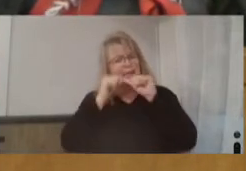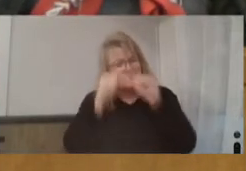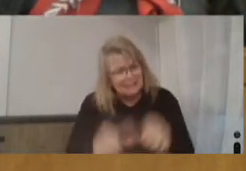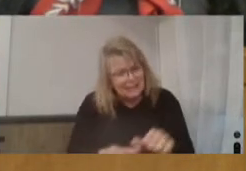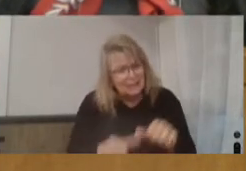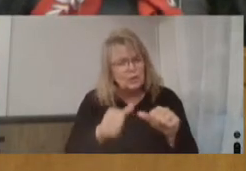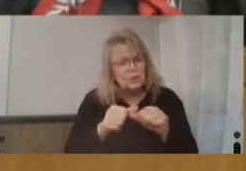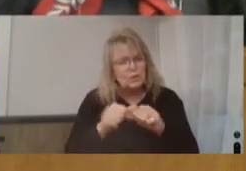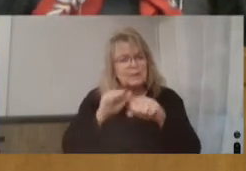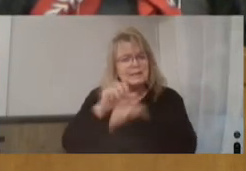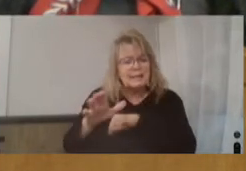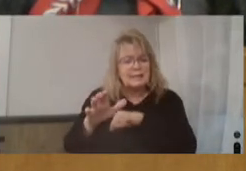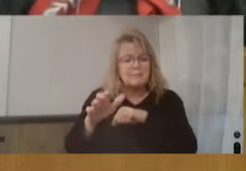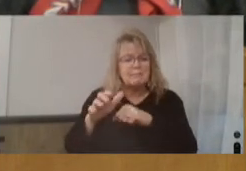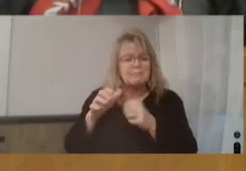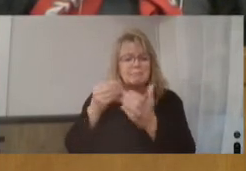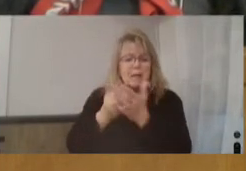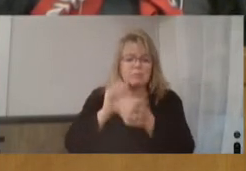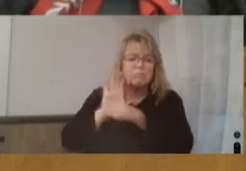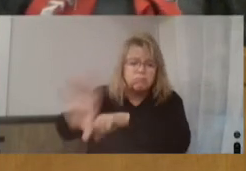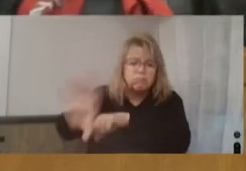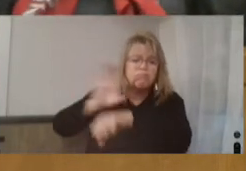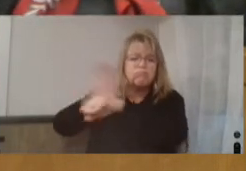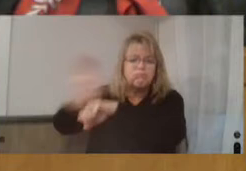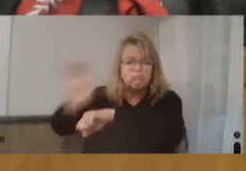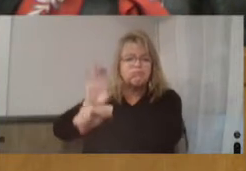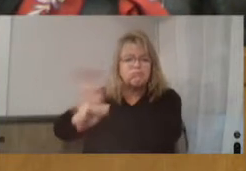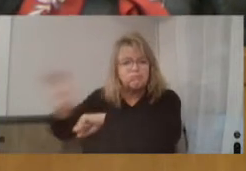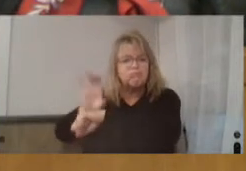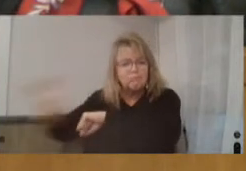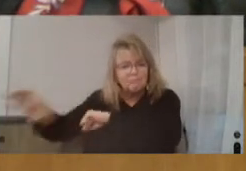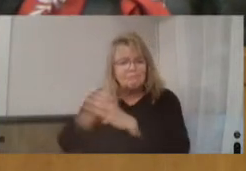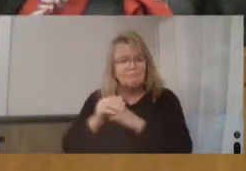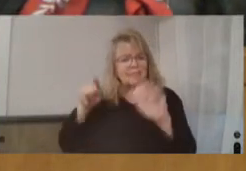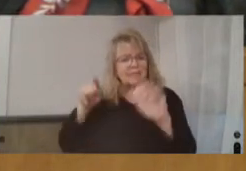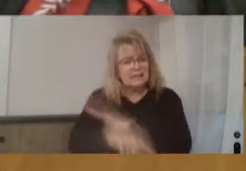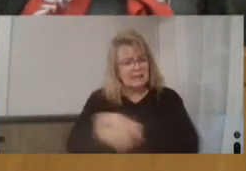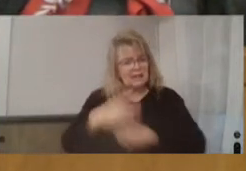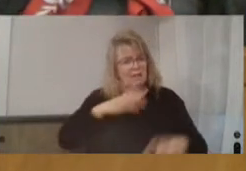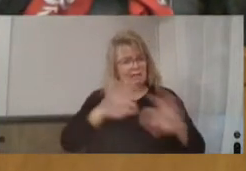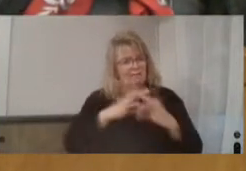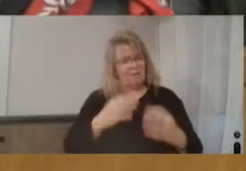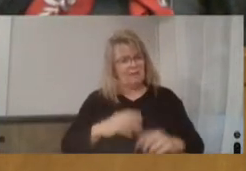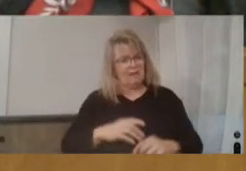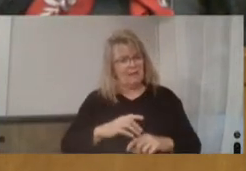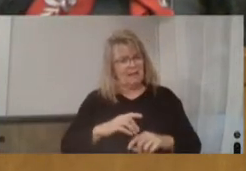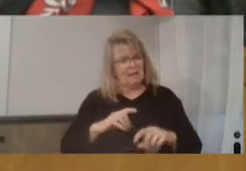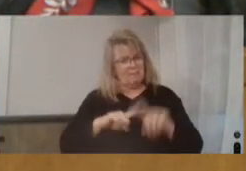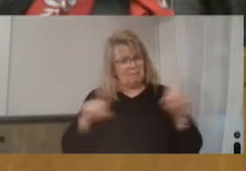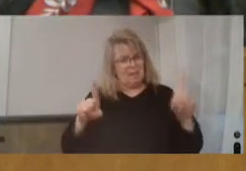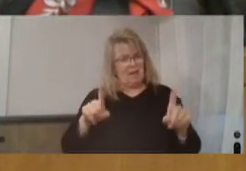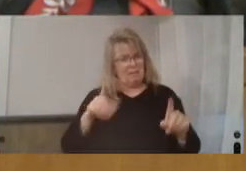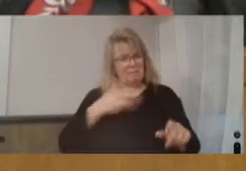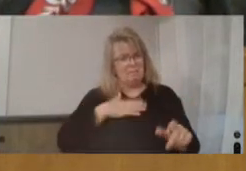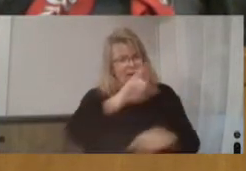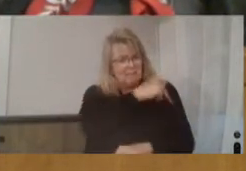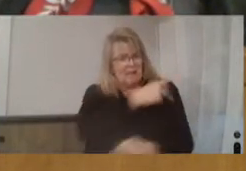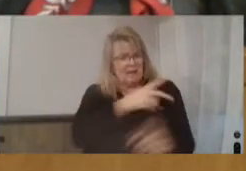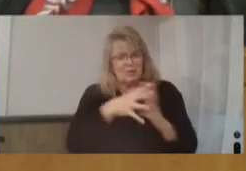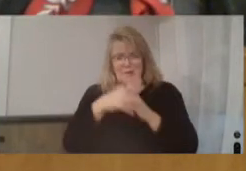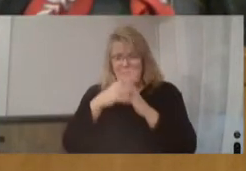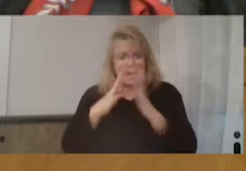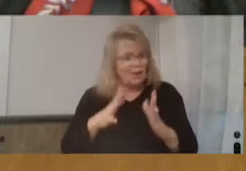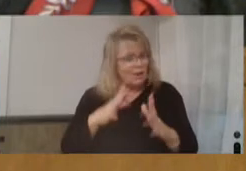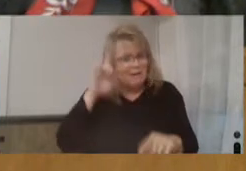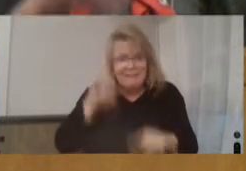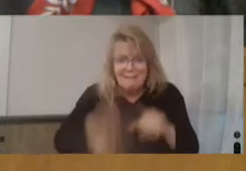continues to send billions of dollars every year to kill and displace my family. Yet my patients in America cannot afford cancer treatment. Here